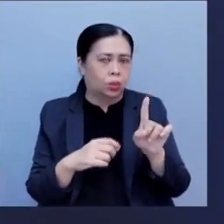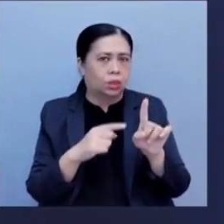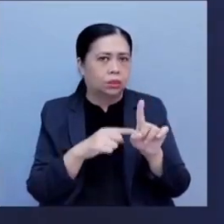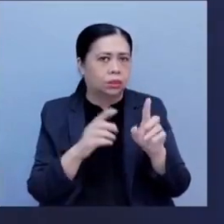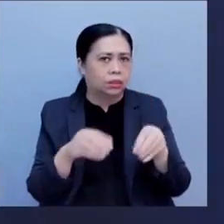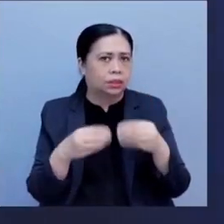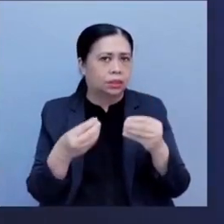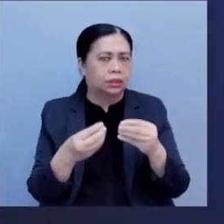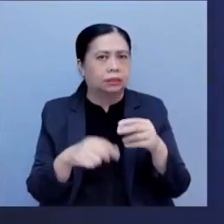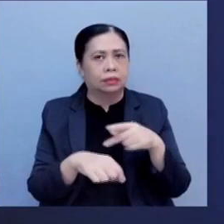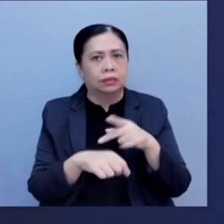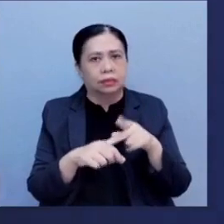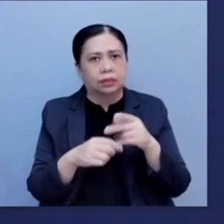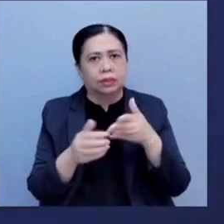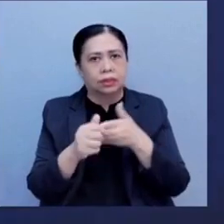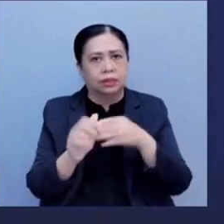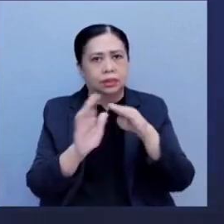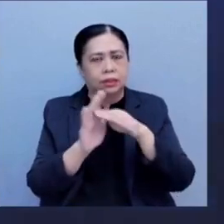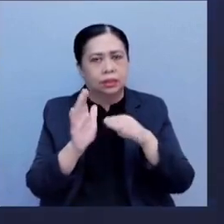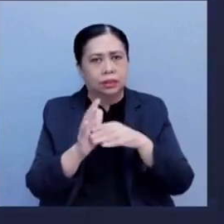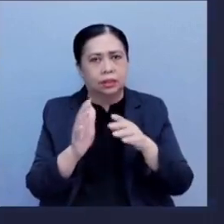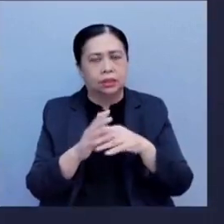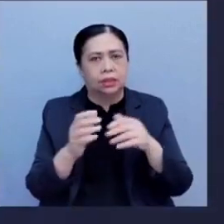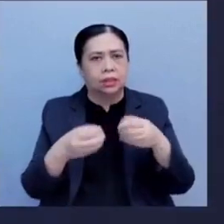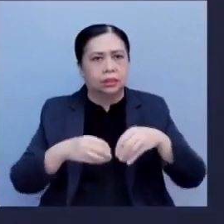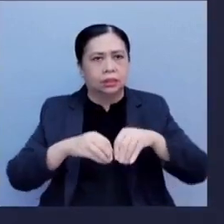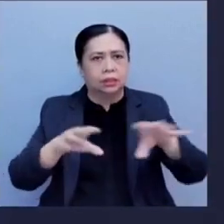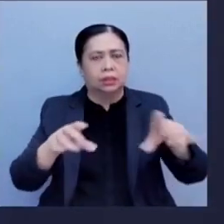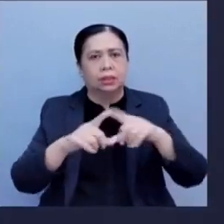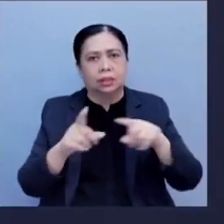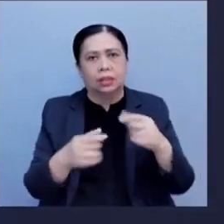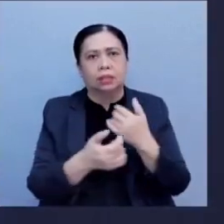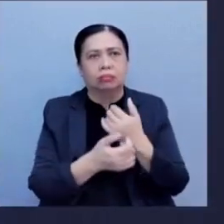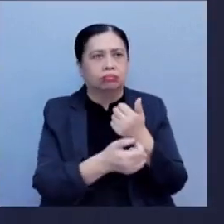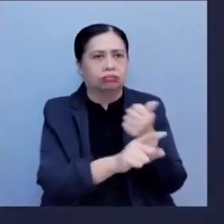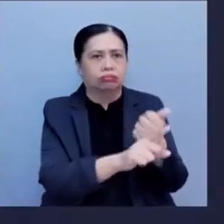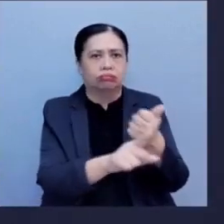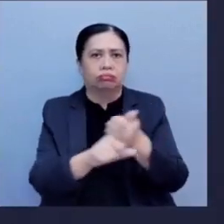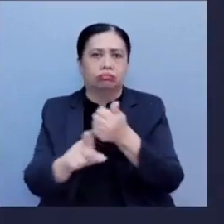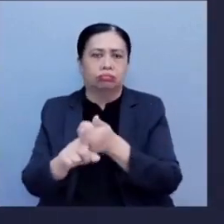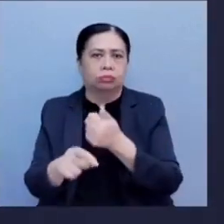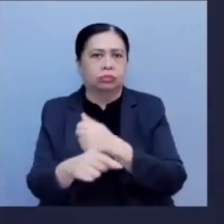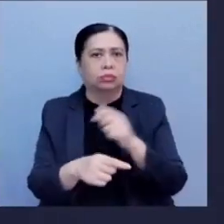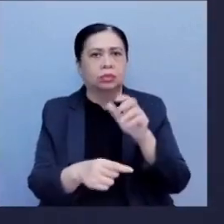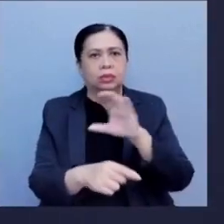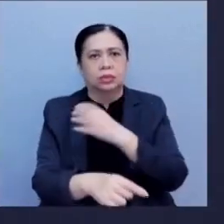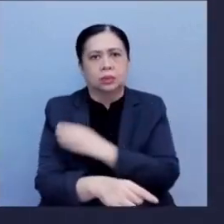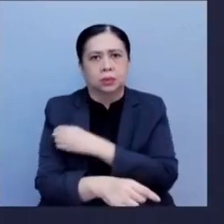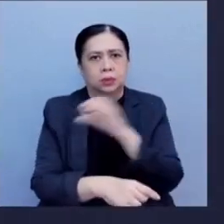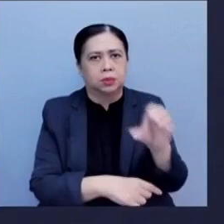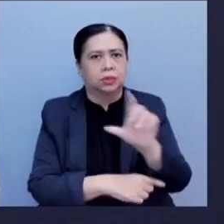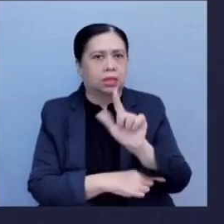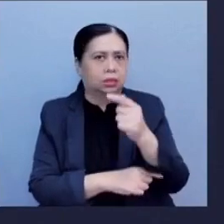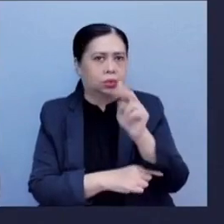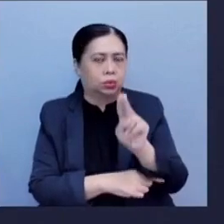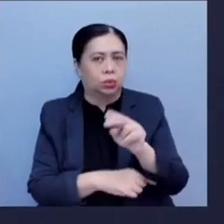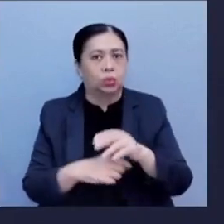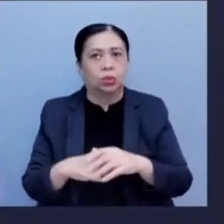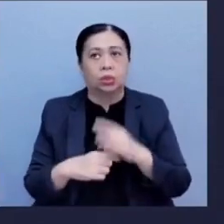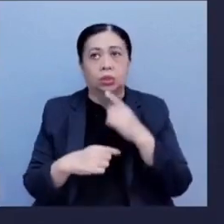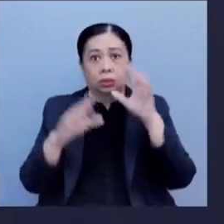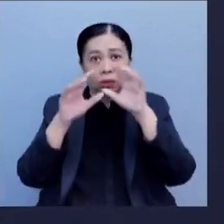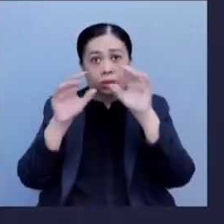the country with guidelines on devolution, efficiency, and the self-sustainability of LGUs. The President noted that